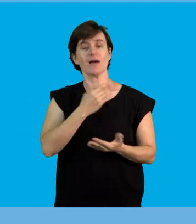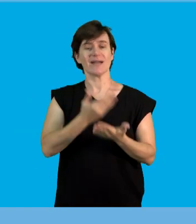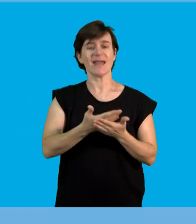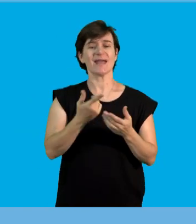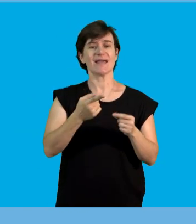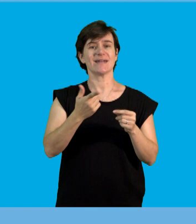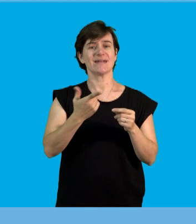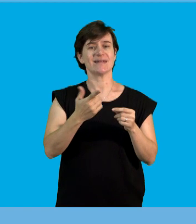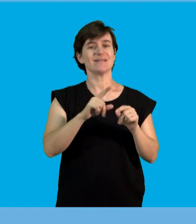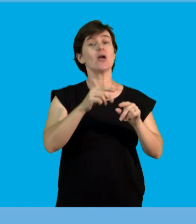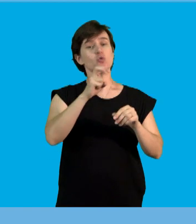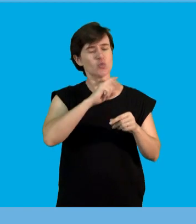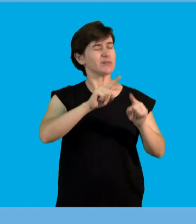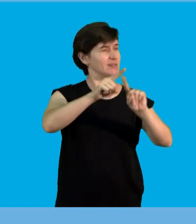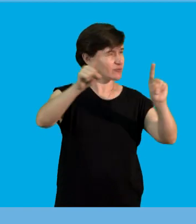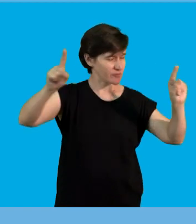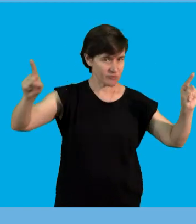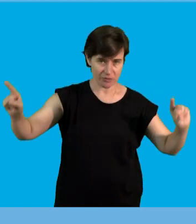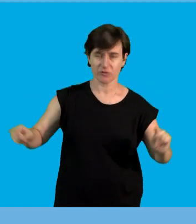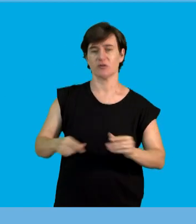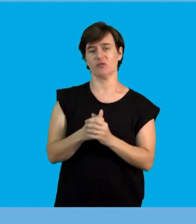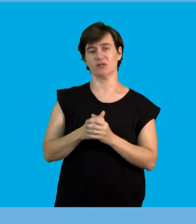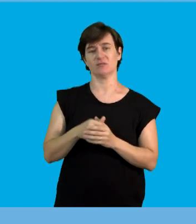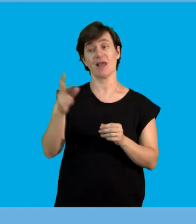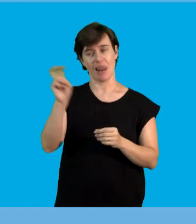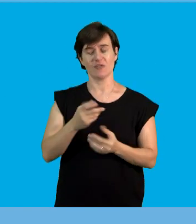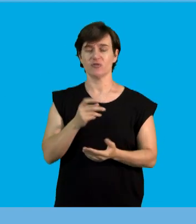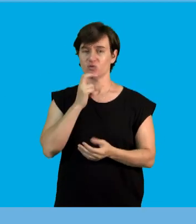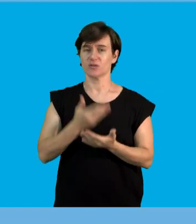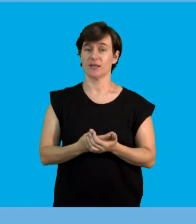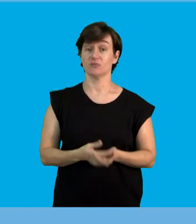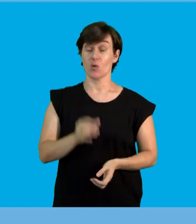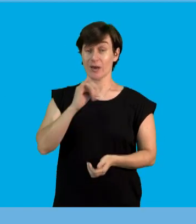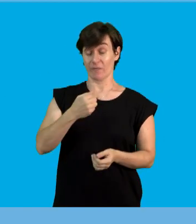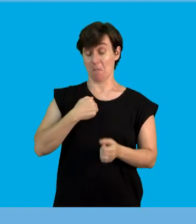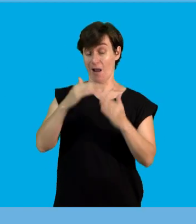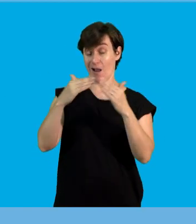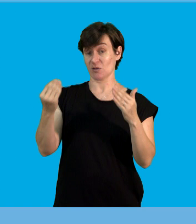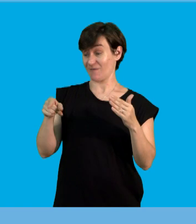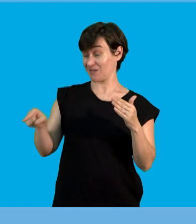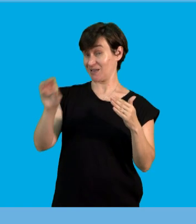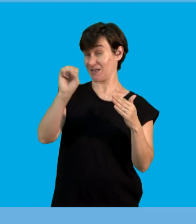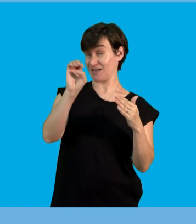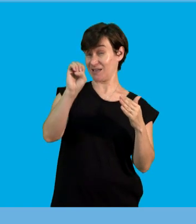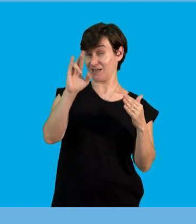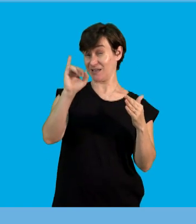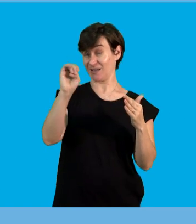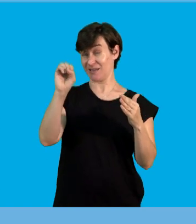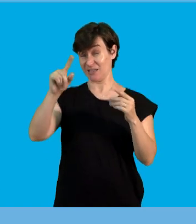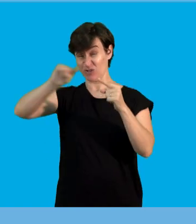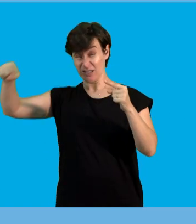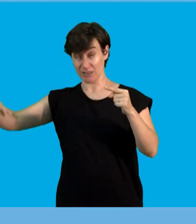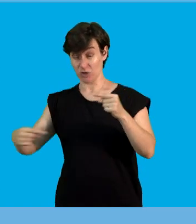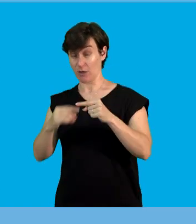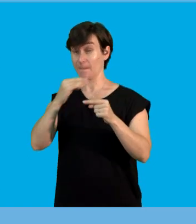other. So if your house uses a series circuit, then all the light bulbs and all the appliances in the